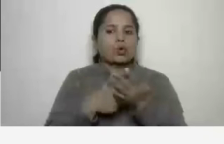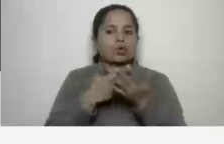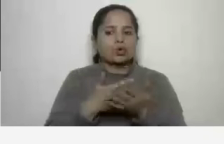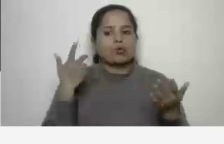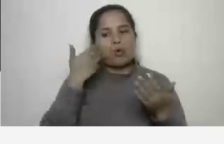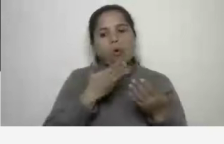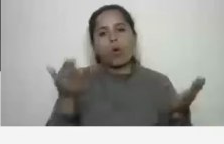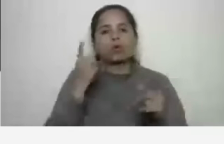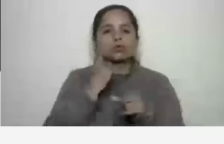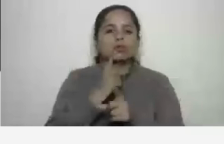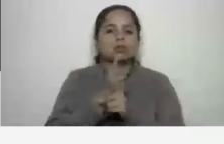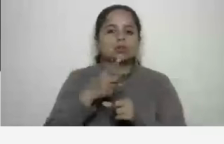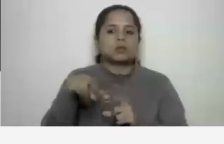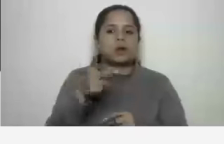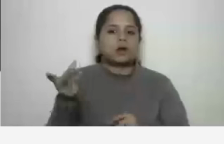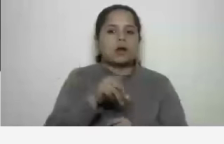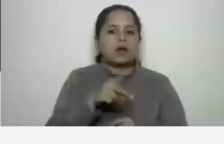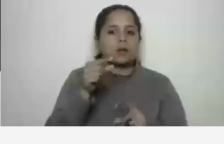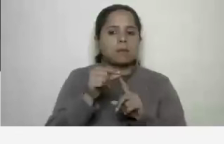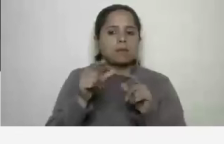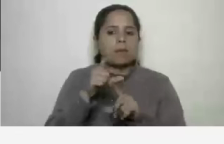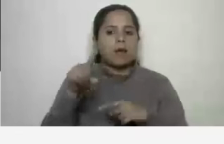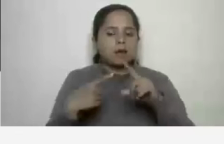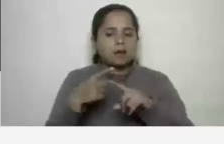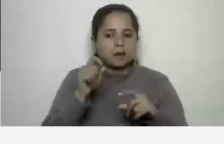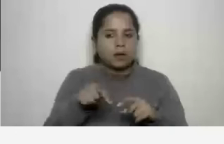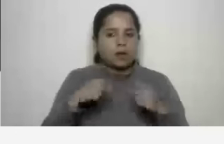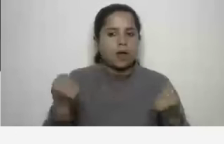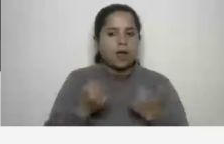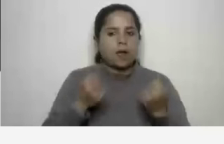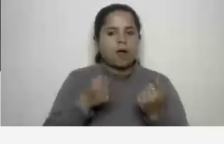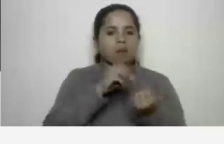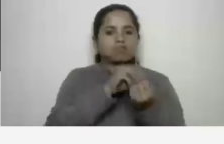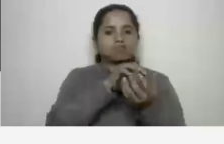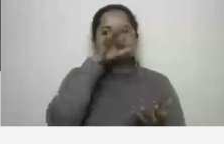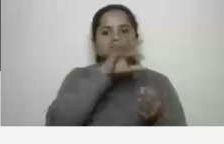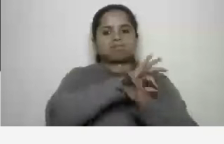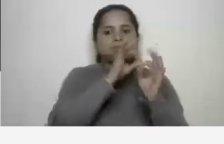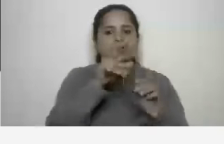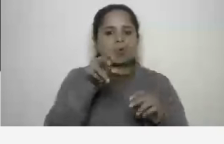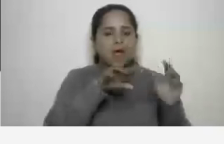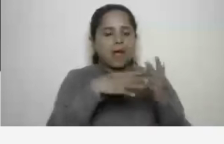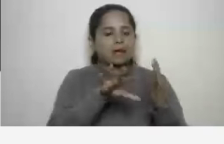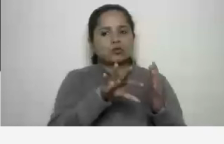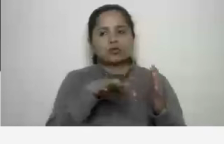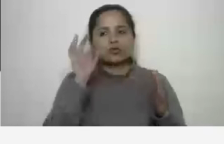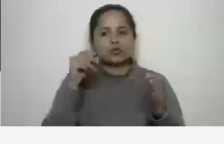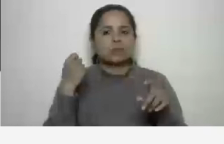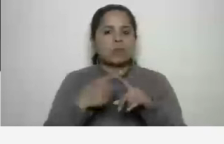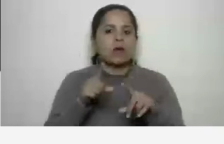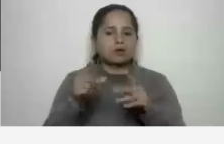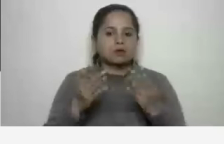the teachers. We can just revisit this Padlet and we can have the activity bank of which we can find any activity.